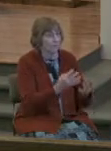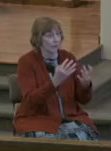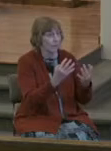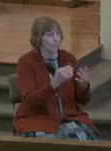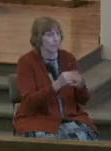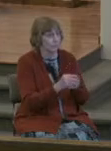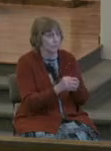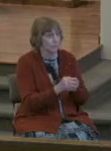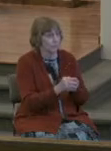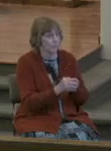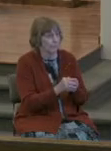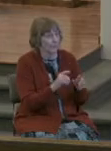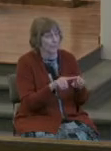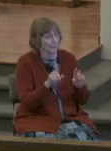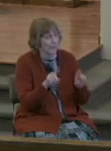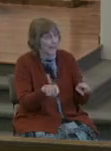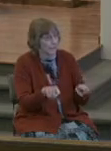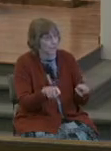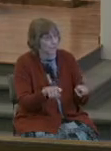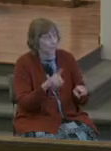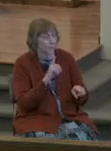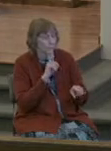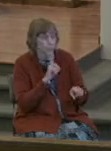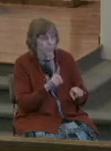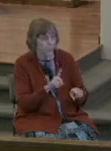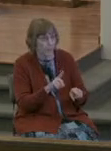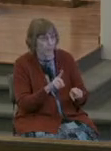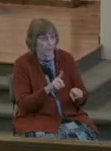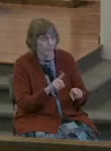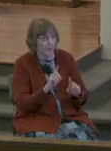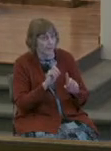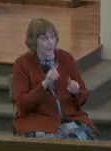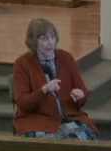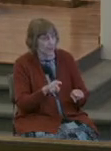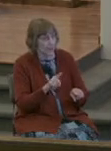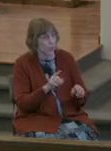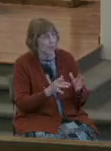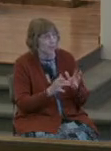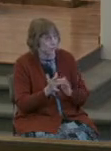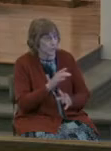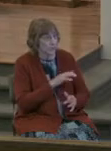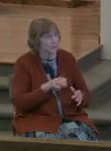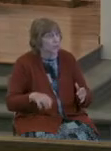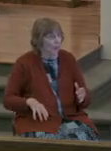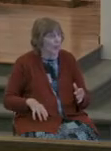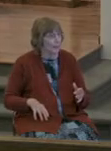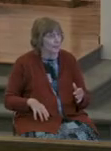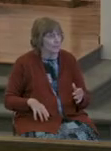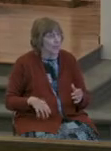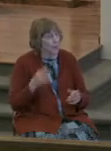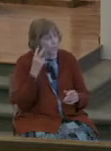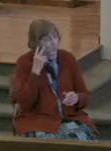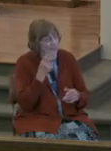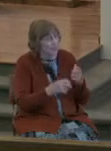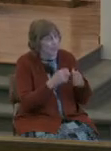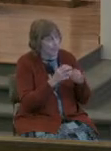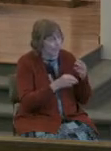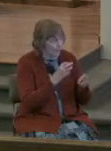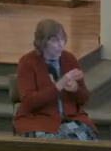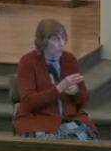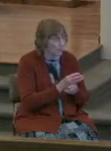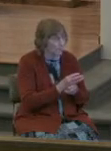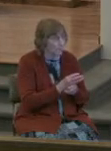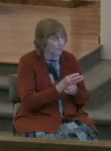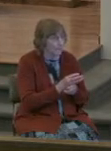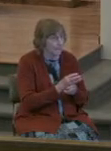But the answer is the truth. The answer is Jesus Christ. And so we see the problem of the world, the same